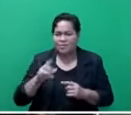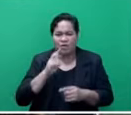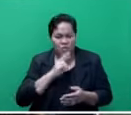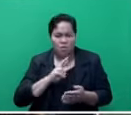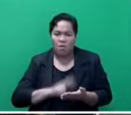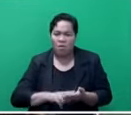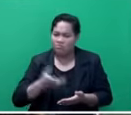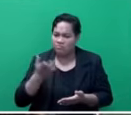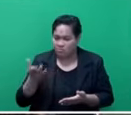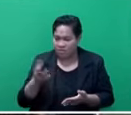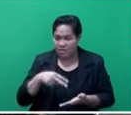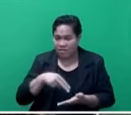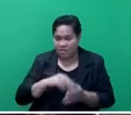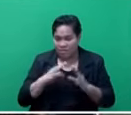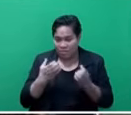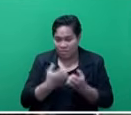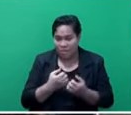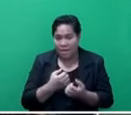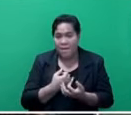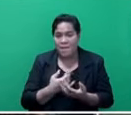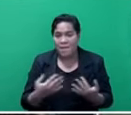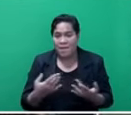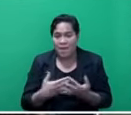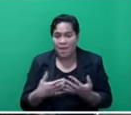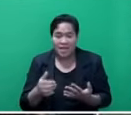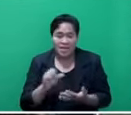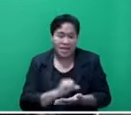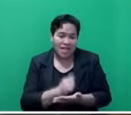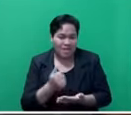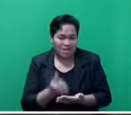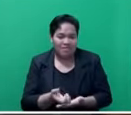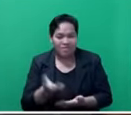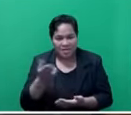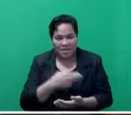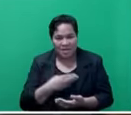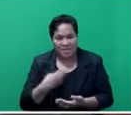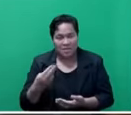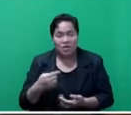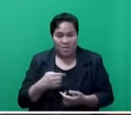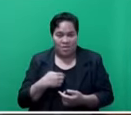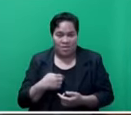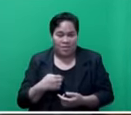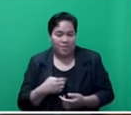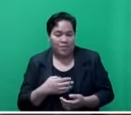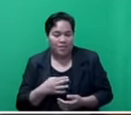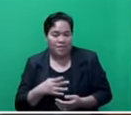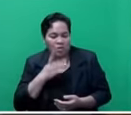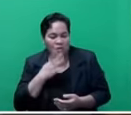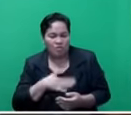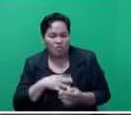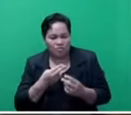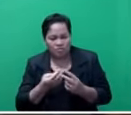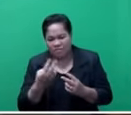Standing Committee on Public Accounts. It's an excellent report for me as a minister in particular. It gives me an opportunity to reflect on some of the